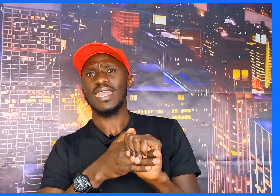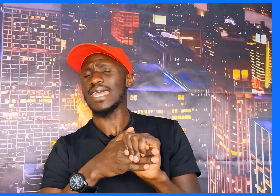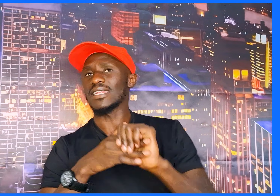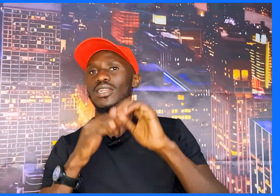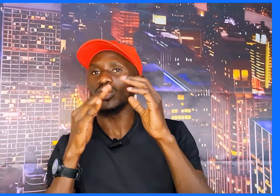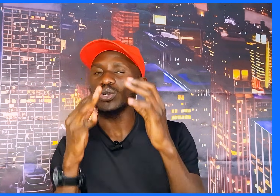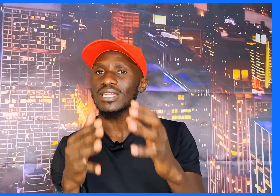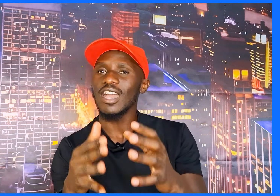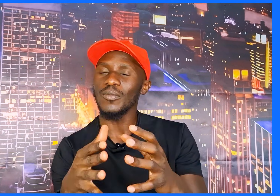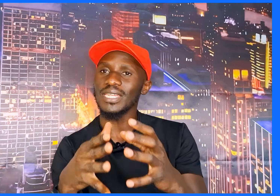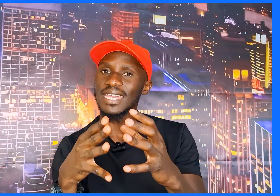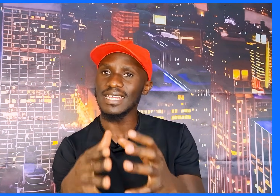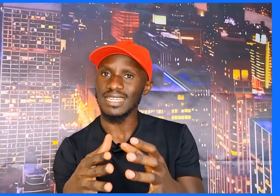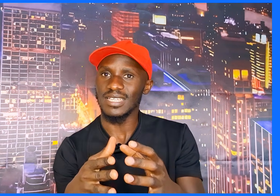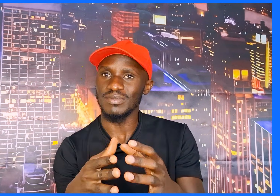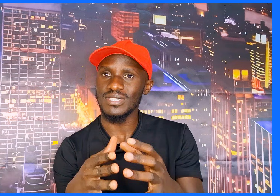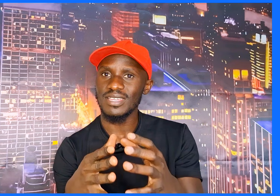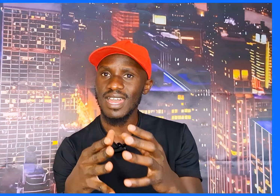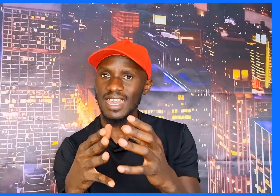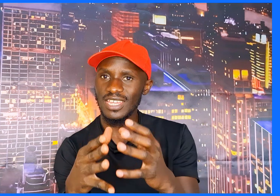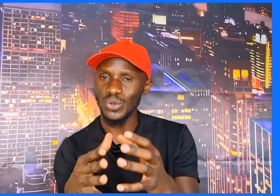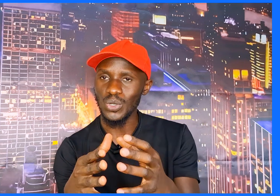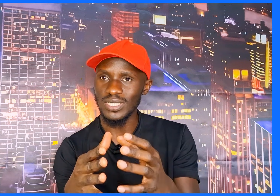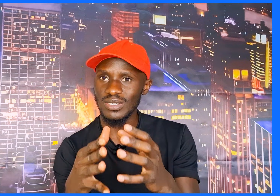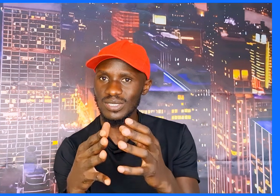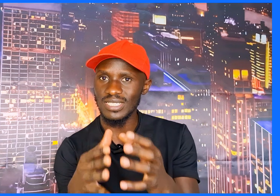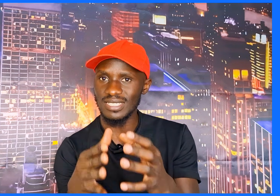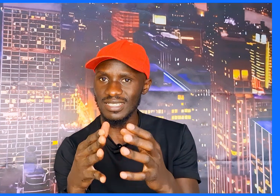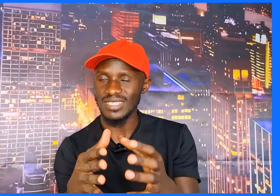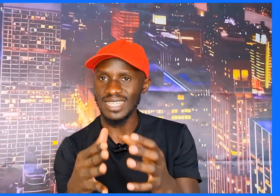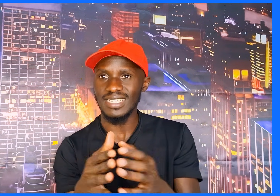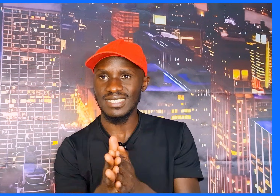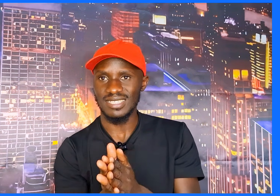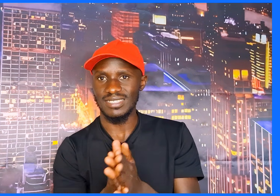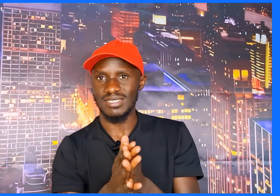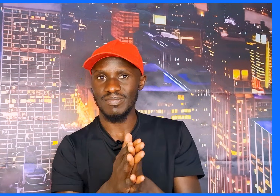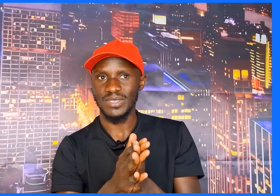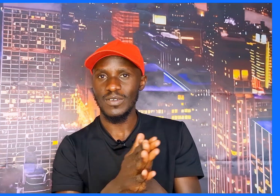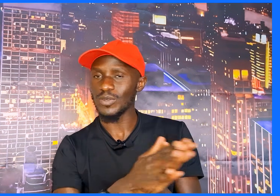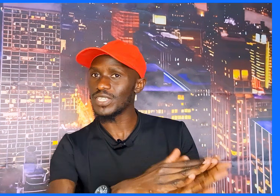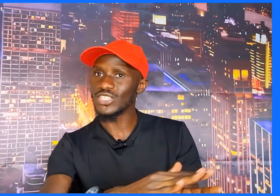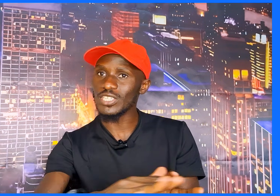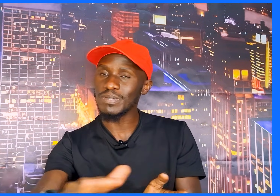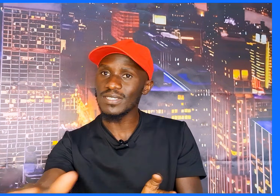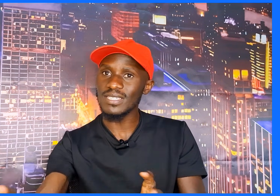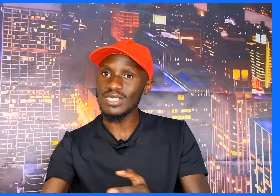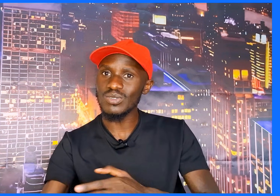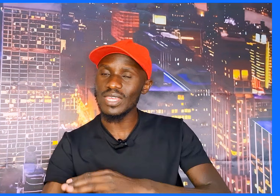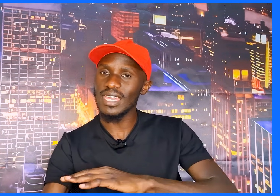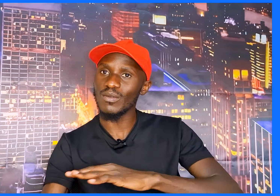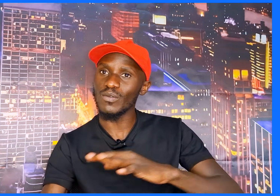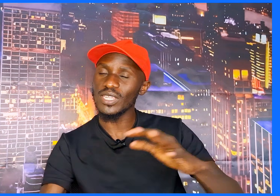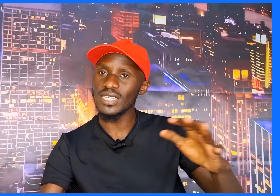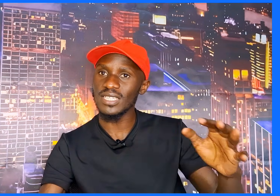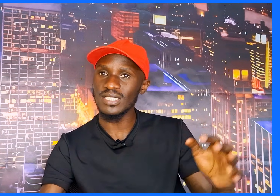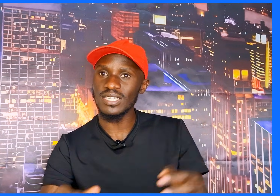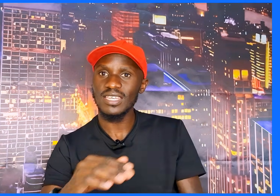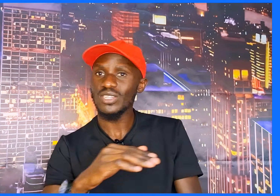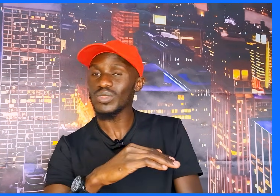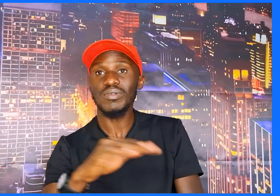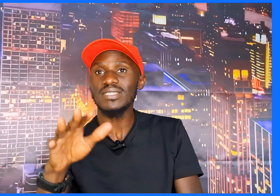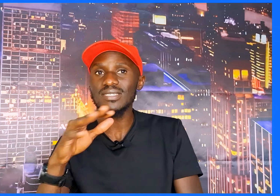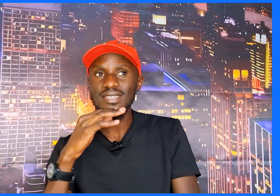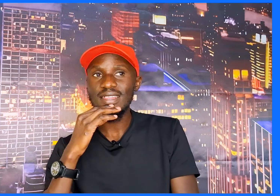techs. And look at how many LLMs are headquartered or centered in the United States. From the GPTs to the